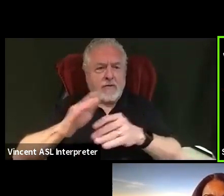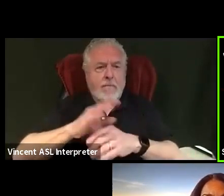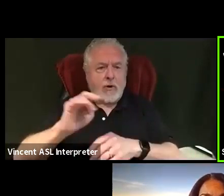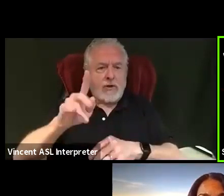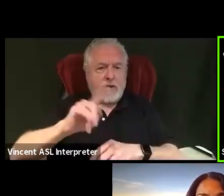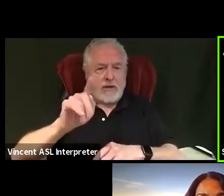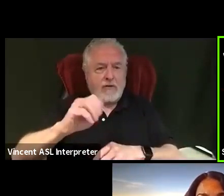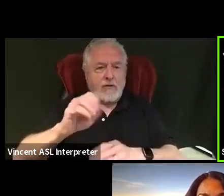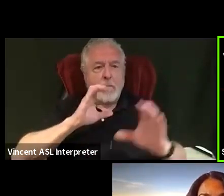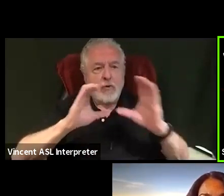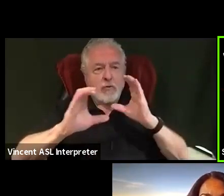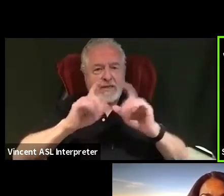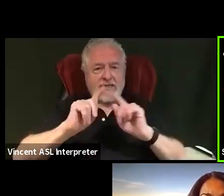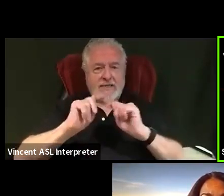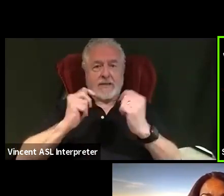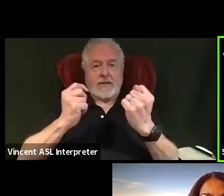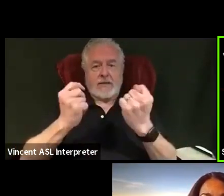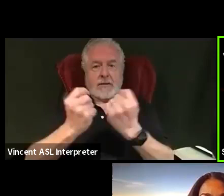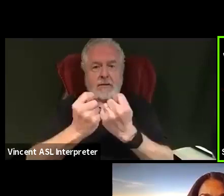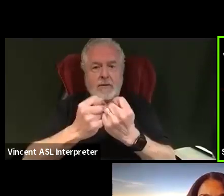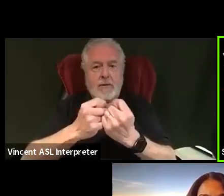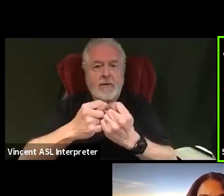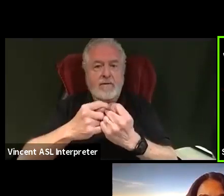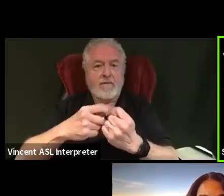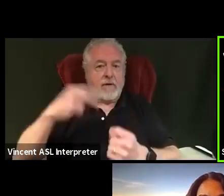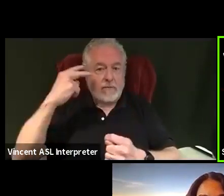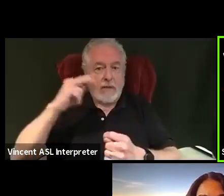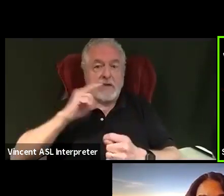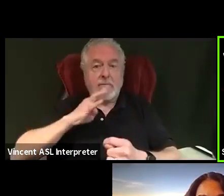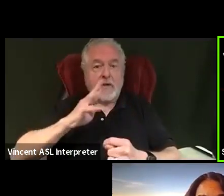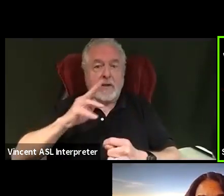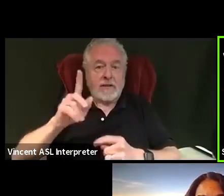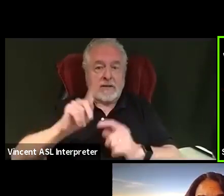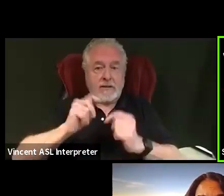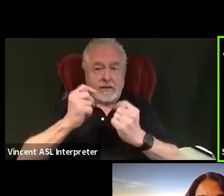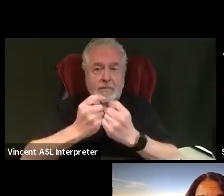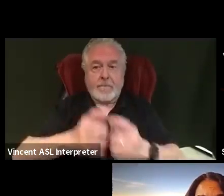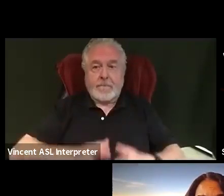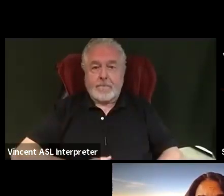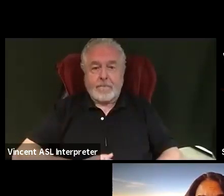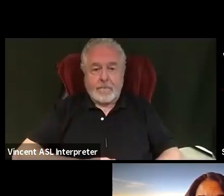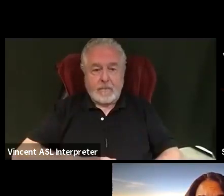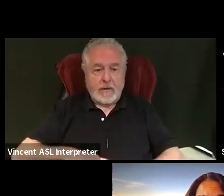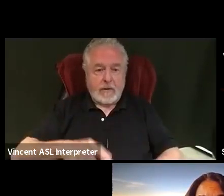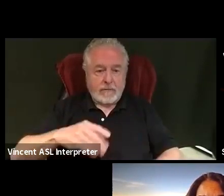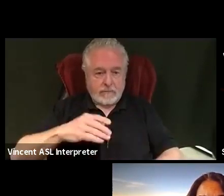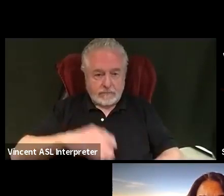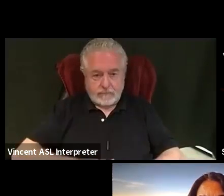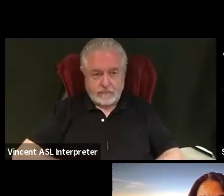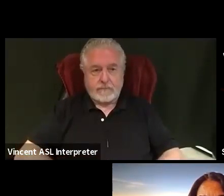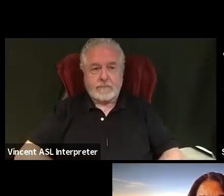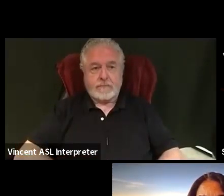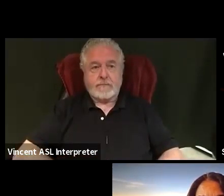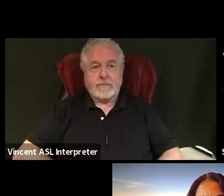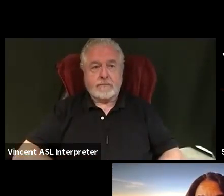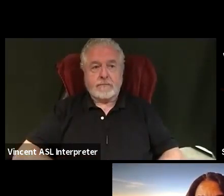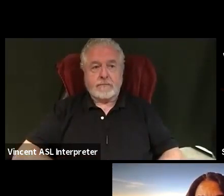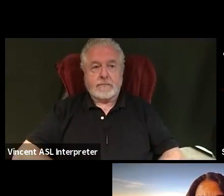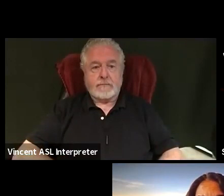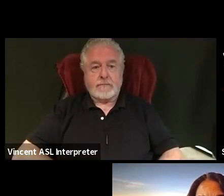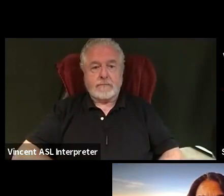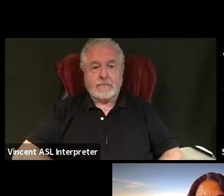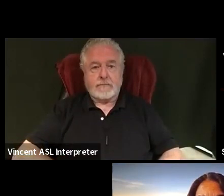from our communications team for our Spanish-speaking viewers. Gilbert? Buenas tardes y bienvenidos a la sesión